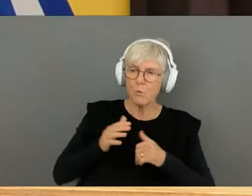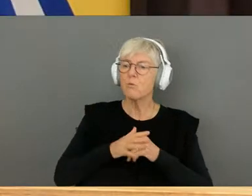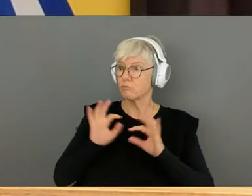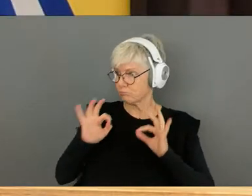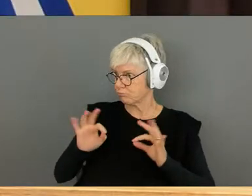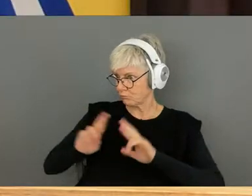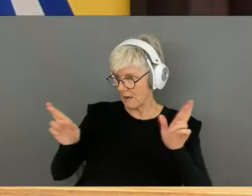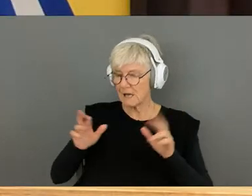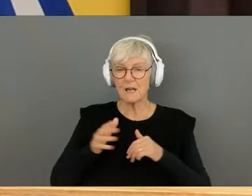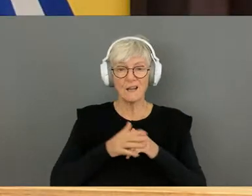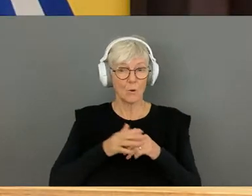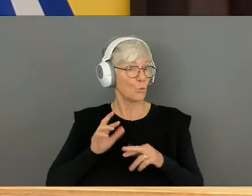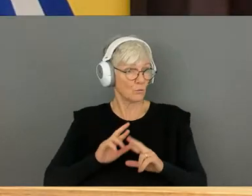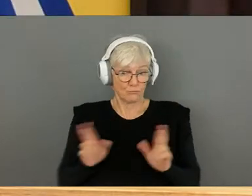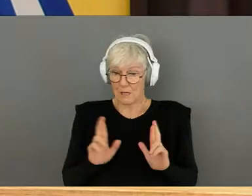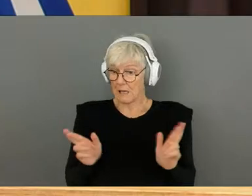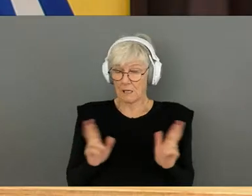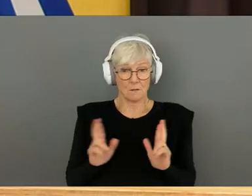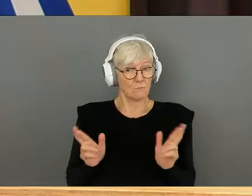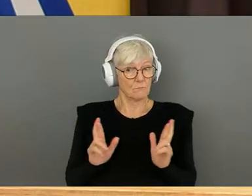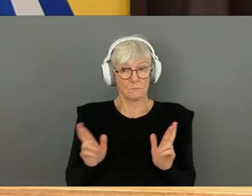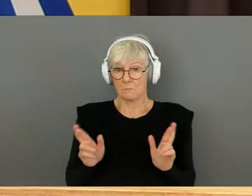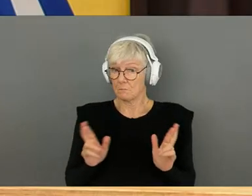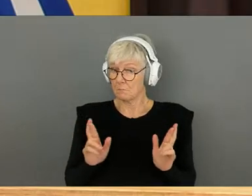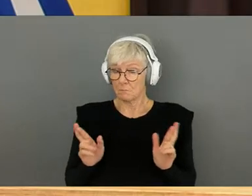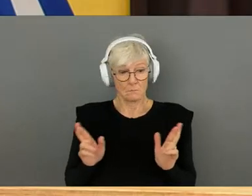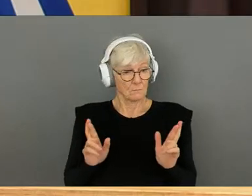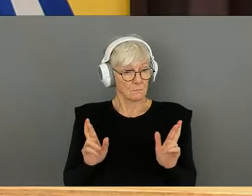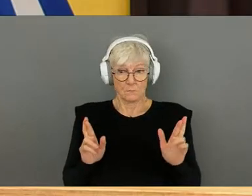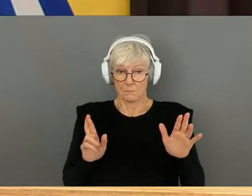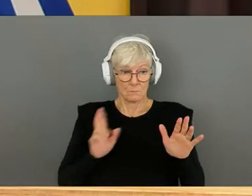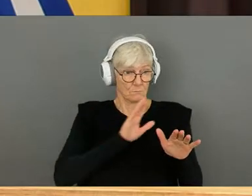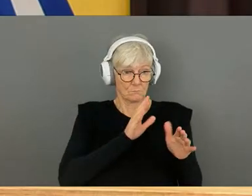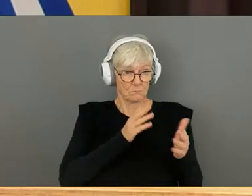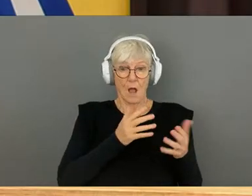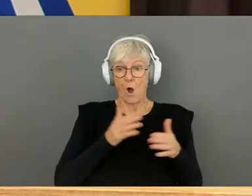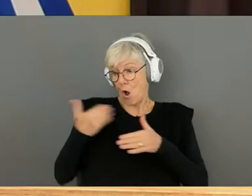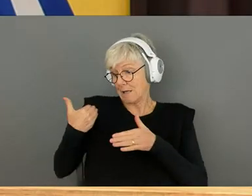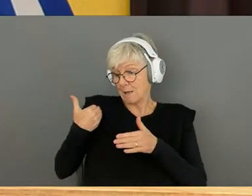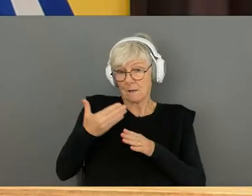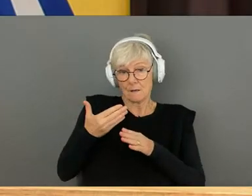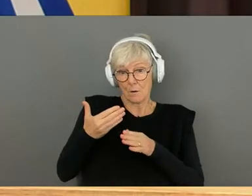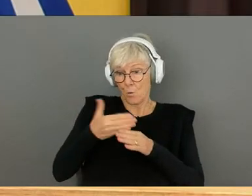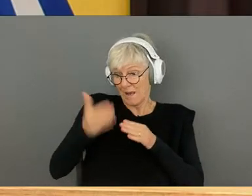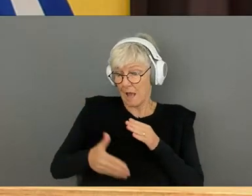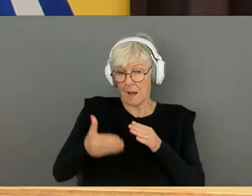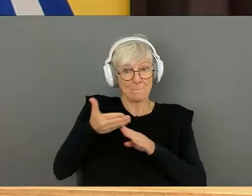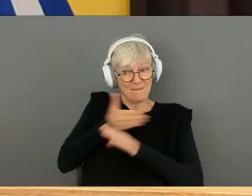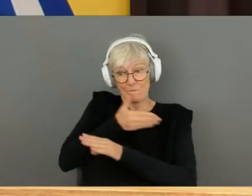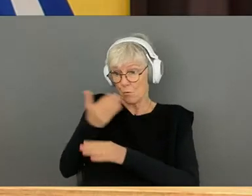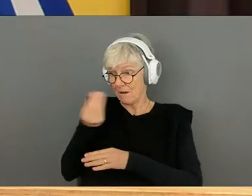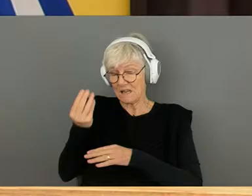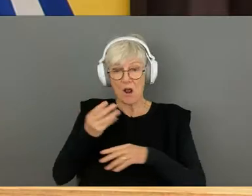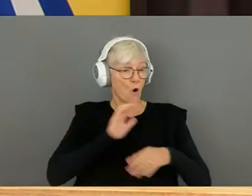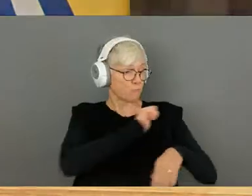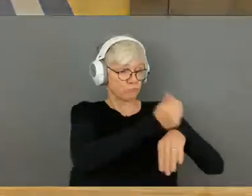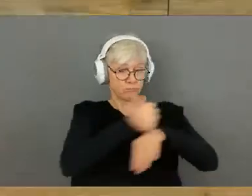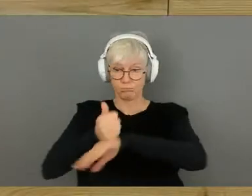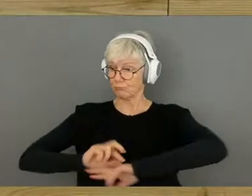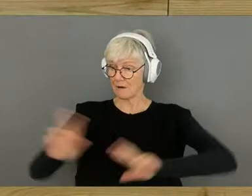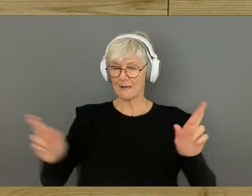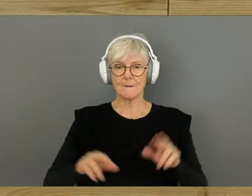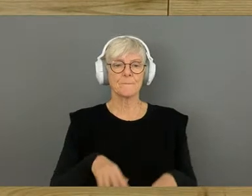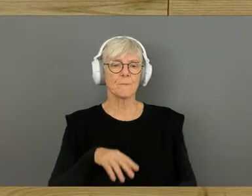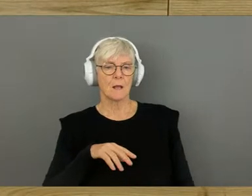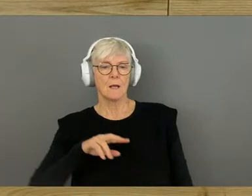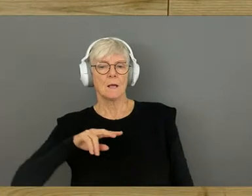additional resources, significant number of additional resources actually on the weekend that we actually staged in various parts of the province, so. Thank you. Sam Farley with